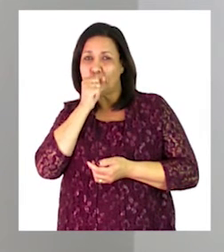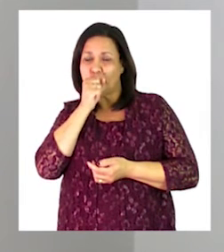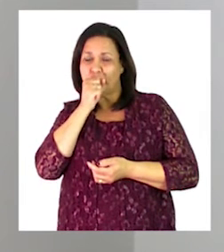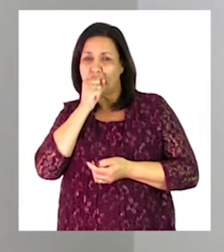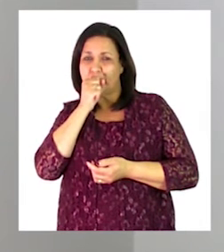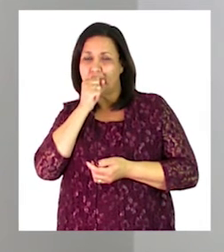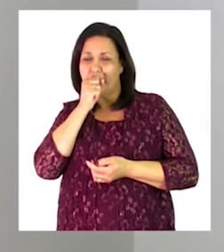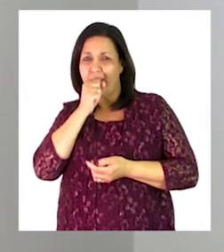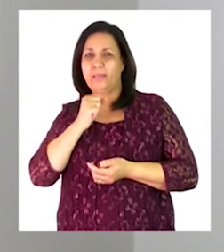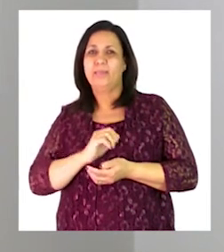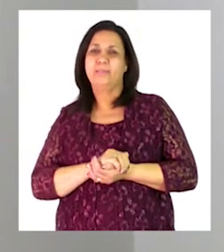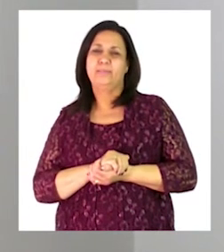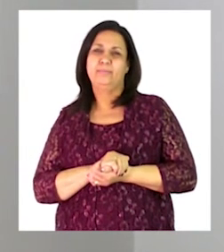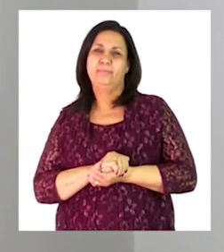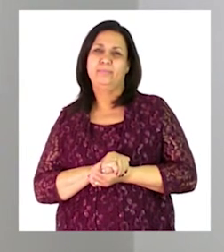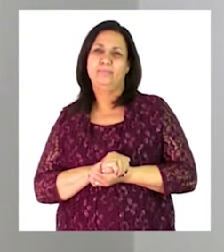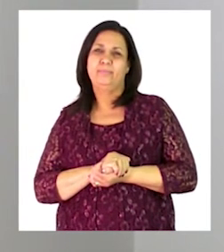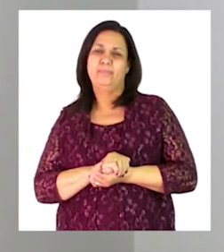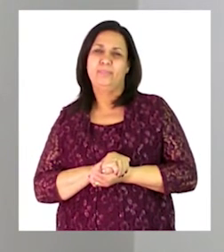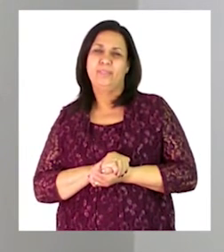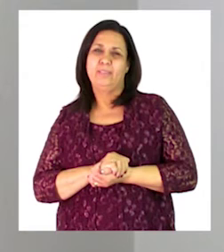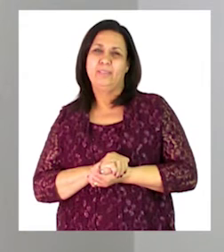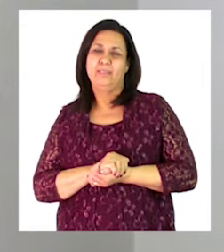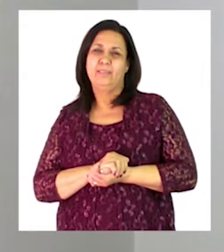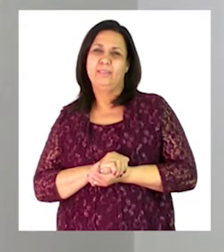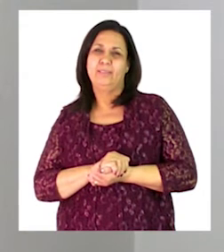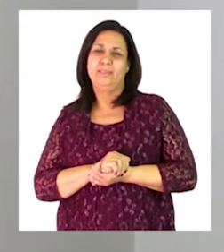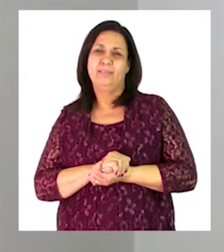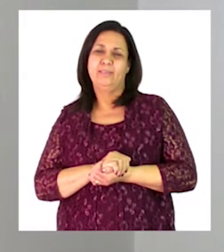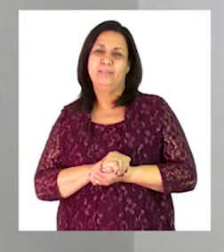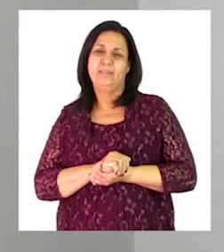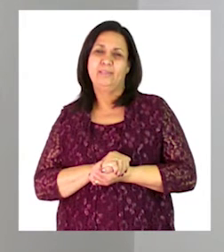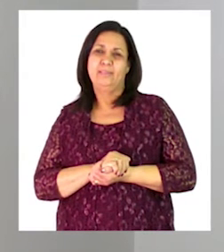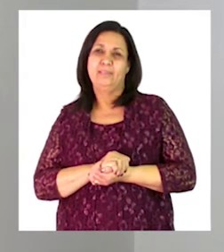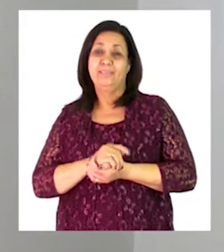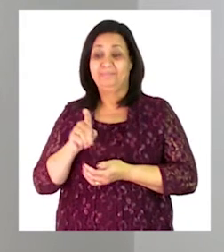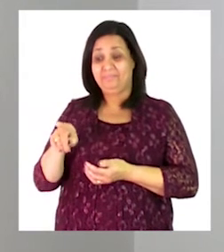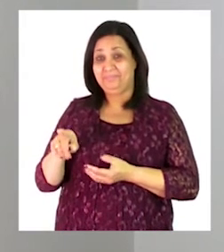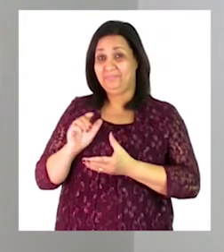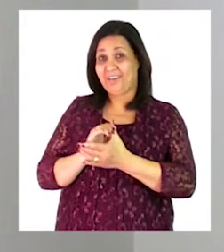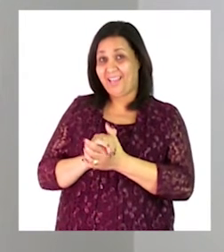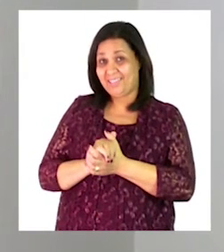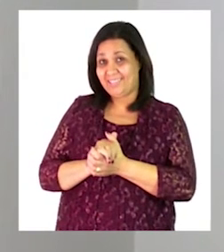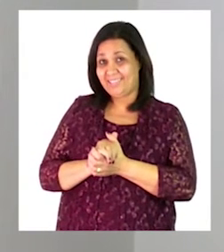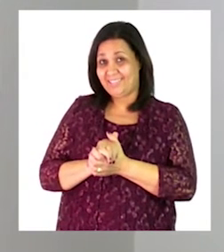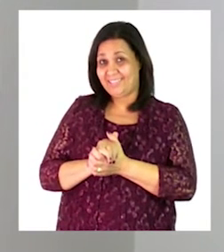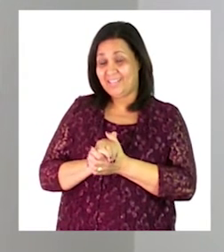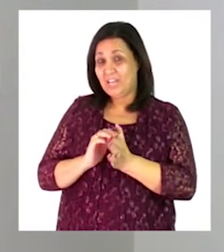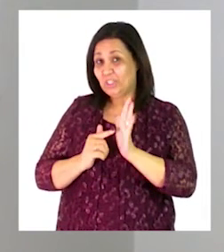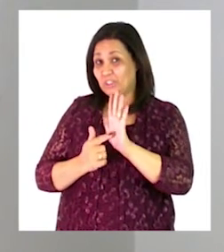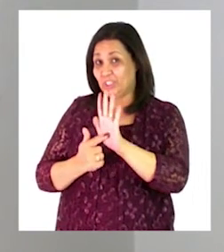3 orange magnets. So I would like to ask my friend to